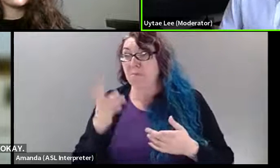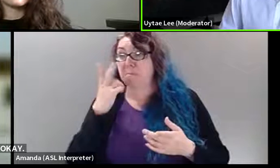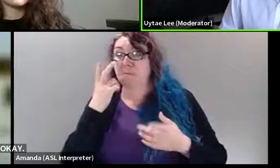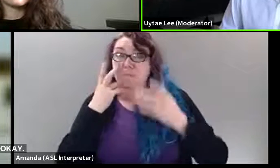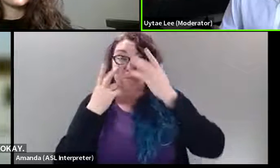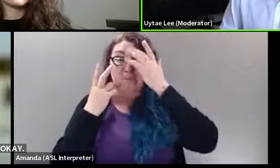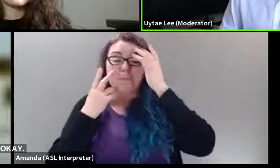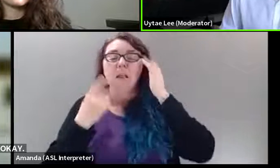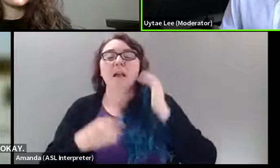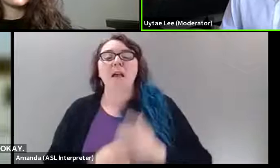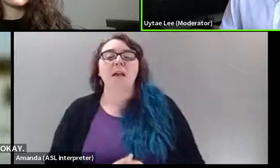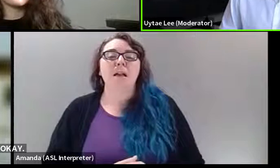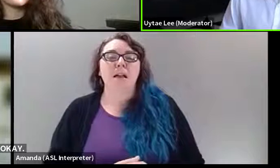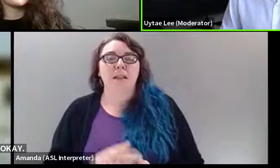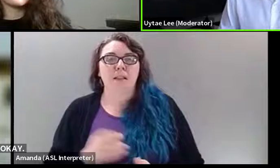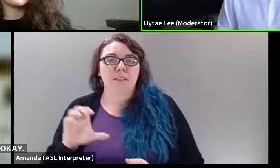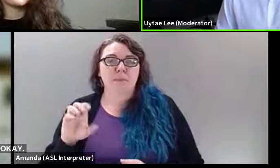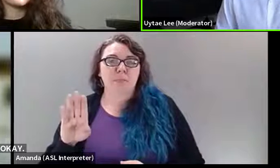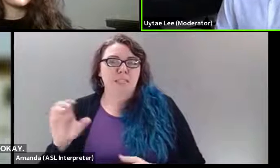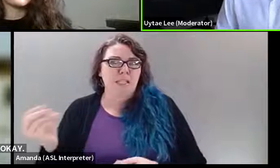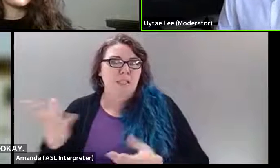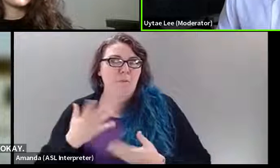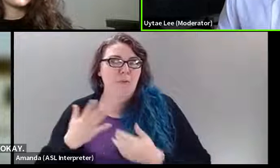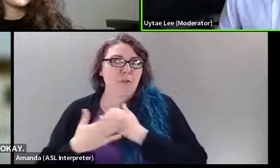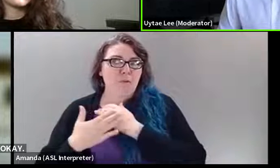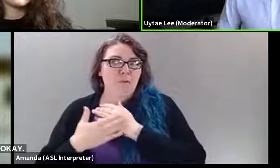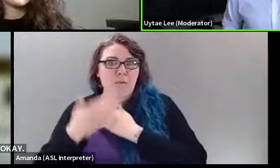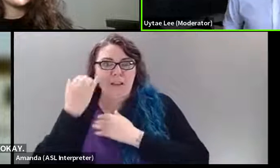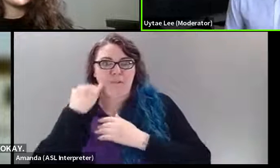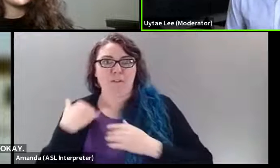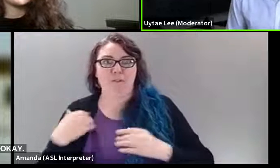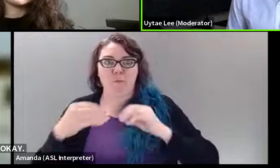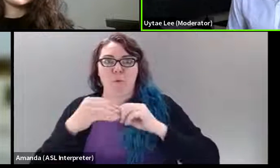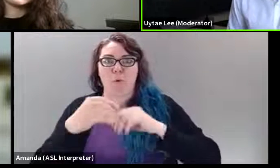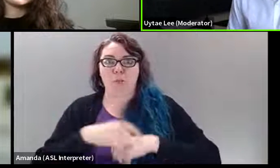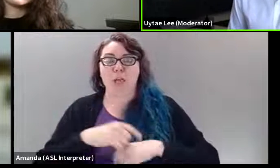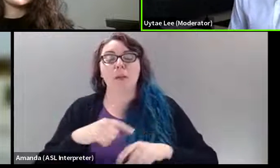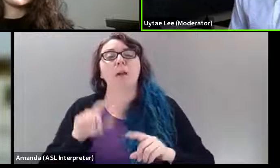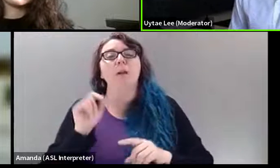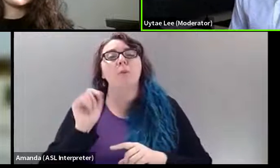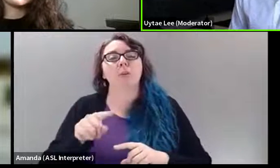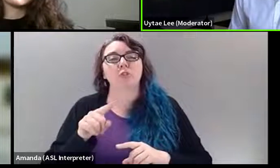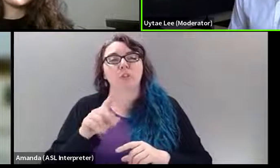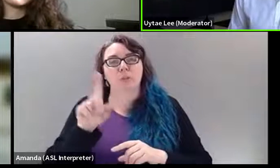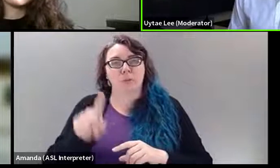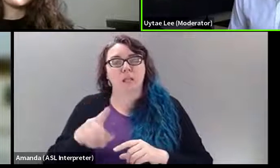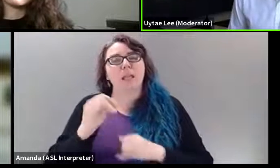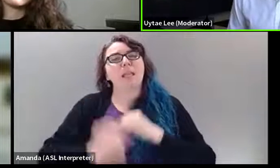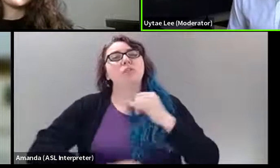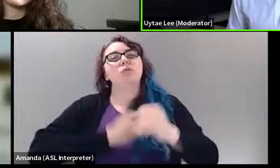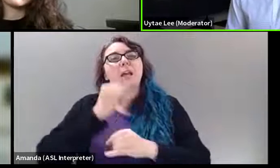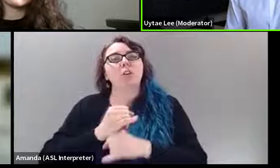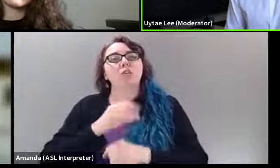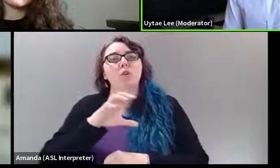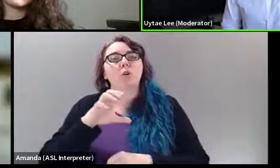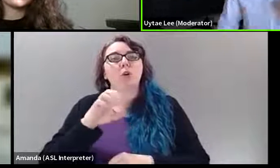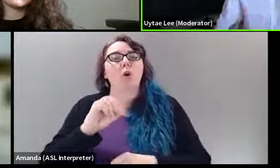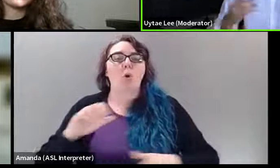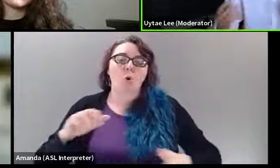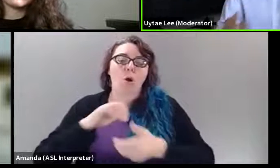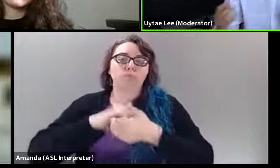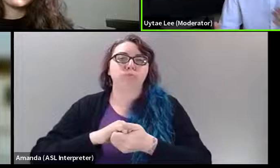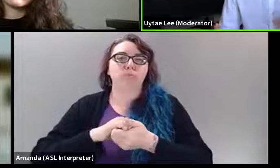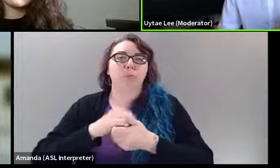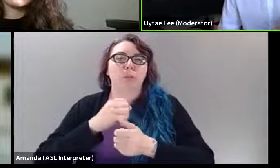more questions here. Here's an interesting one. How would international co-productions work? And how about docs that use